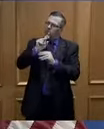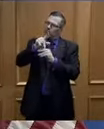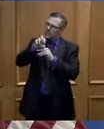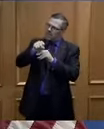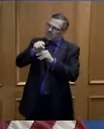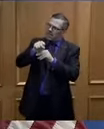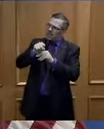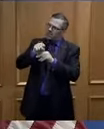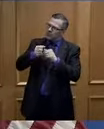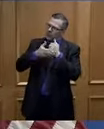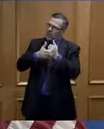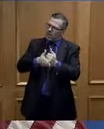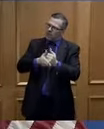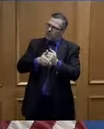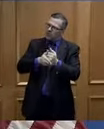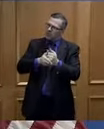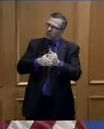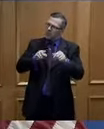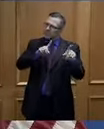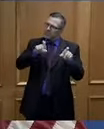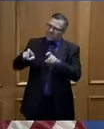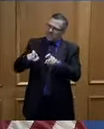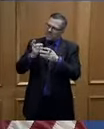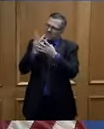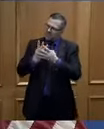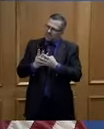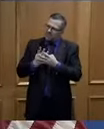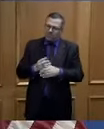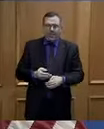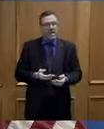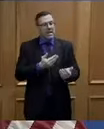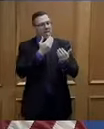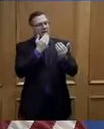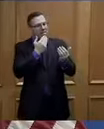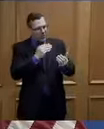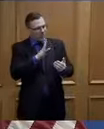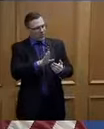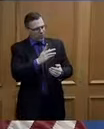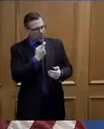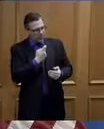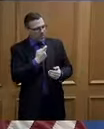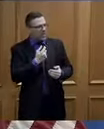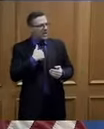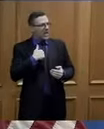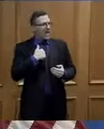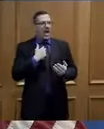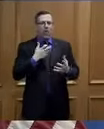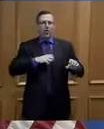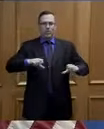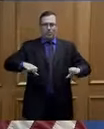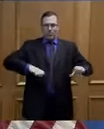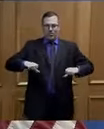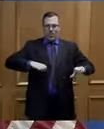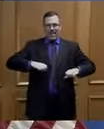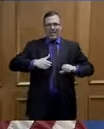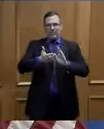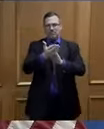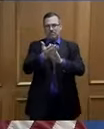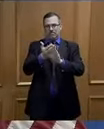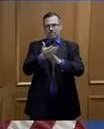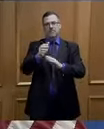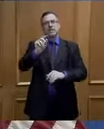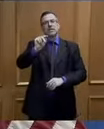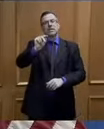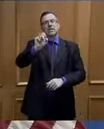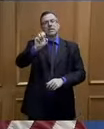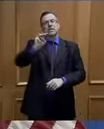that question, because that allows me the opportunity to brag on a group that we've got at TEMA that is exploring